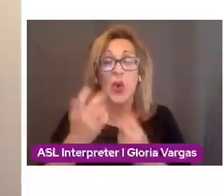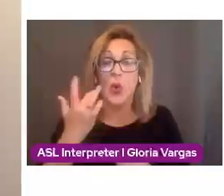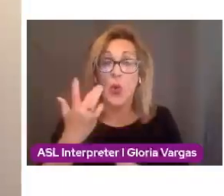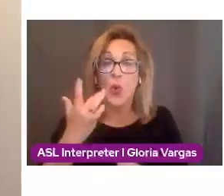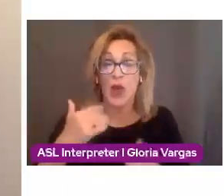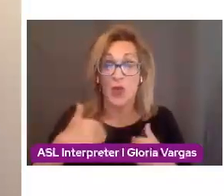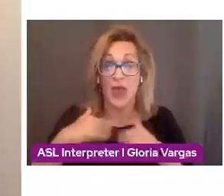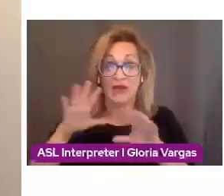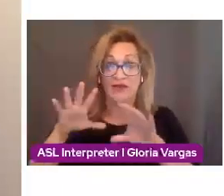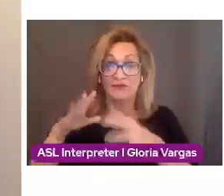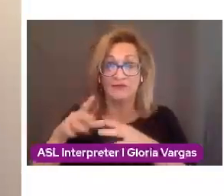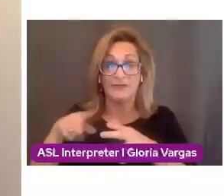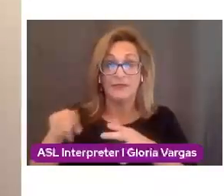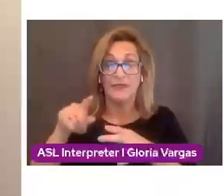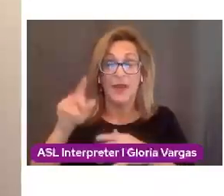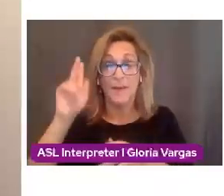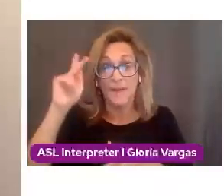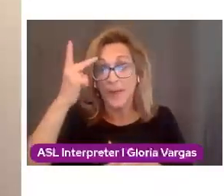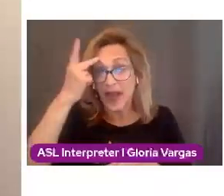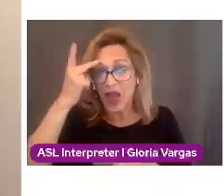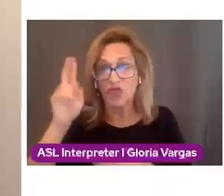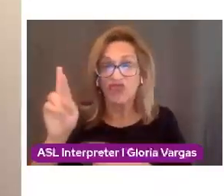that really doesn't want